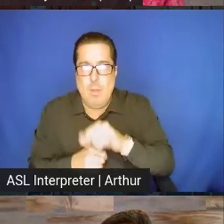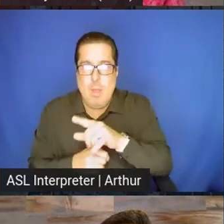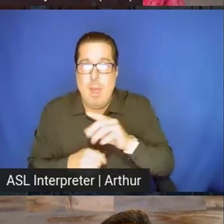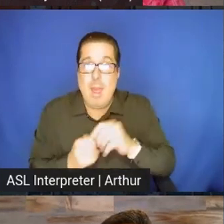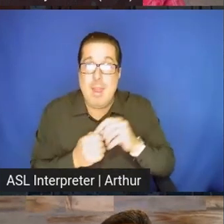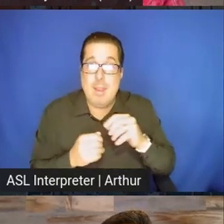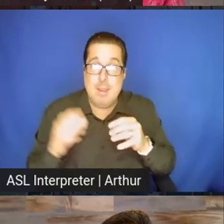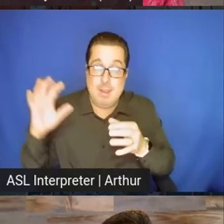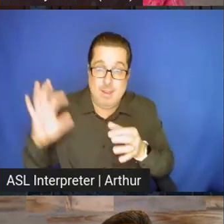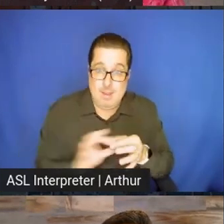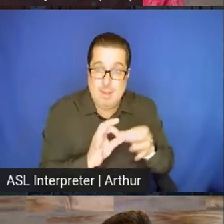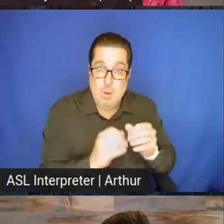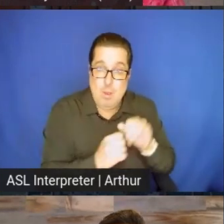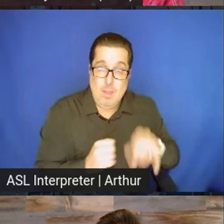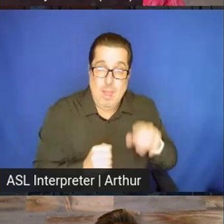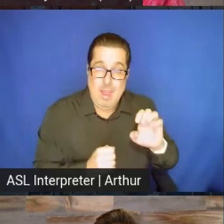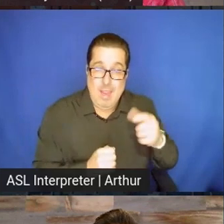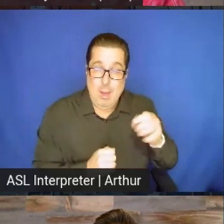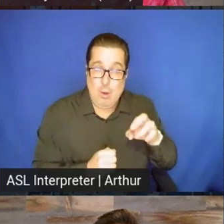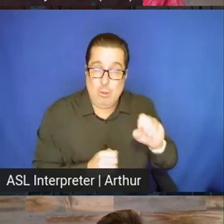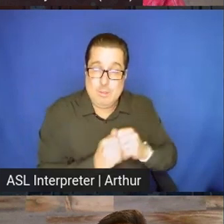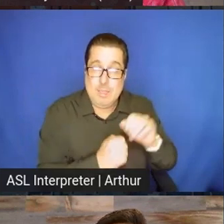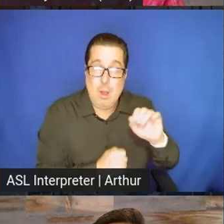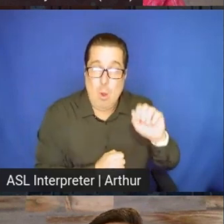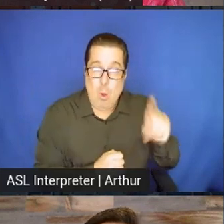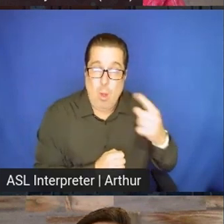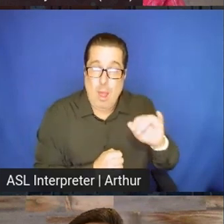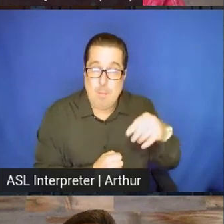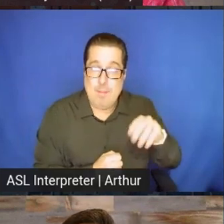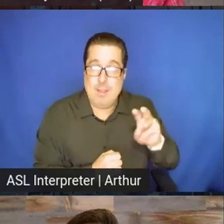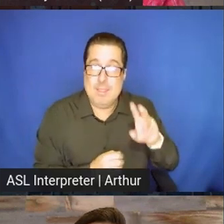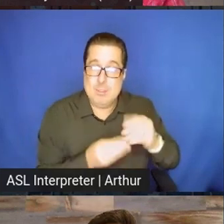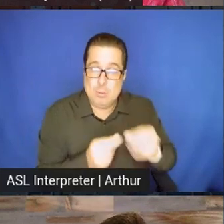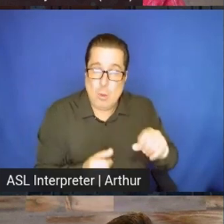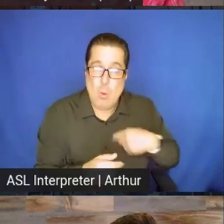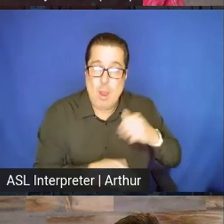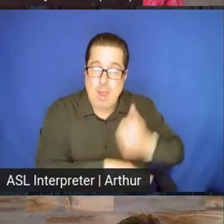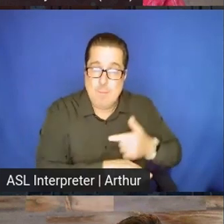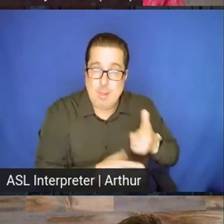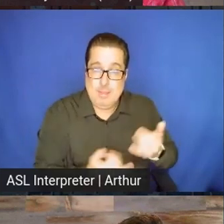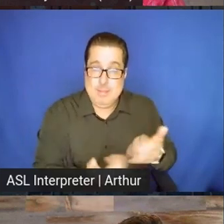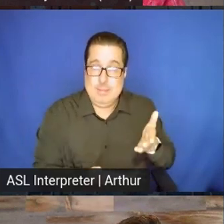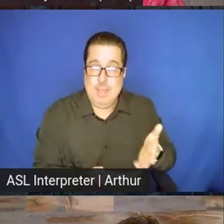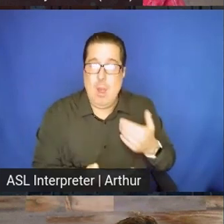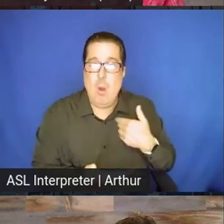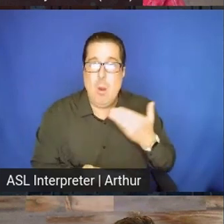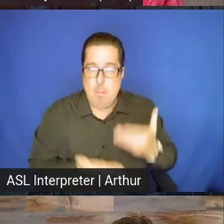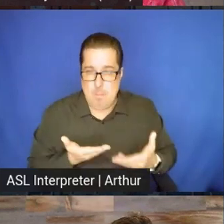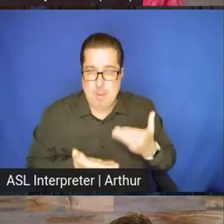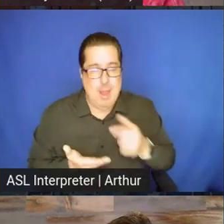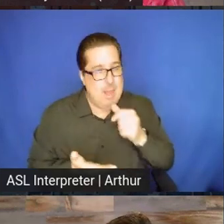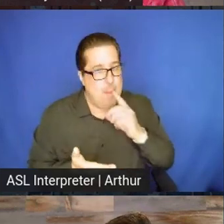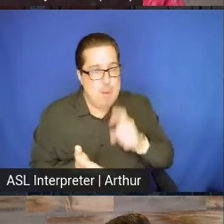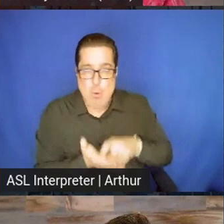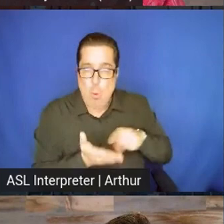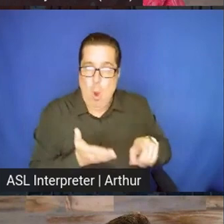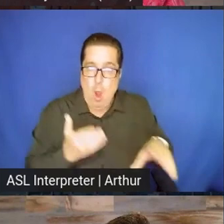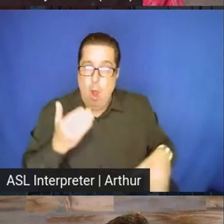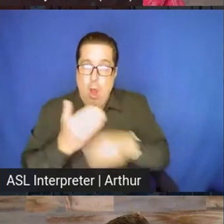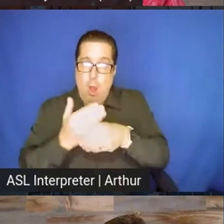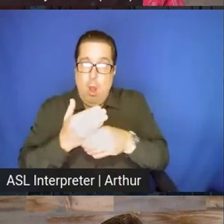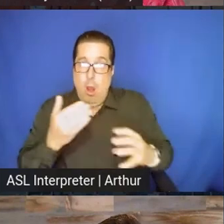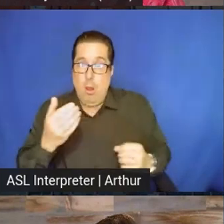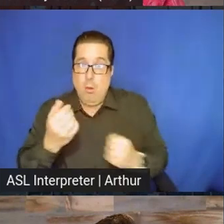that, probably the egress only IPv4 solutions that we have in place might not be required, but that's coming soon.